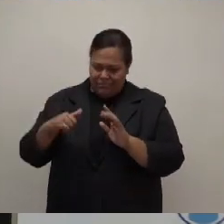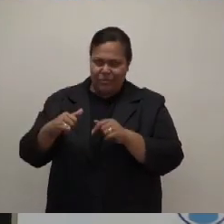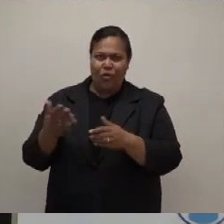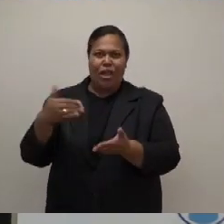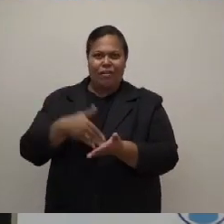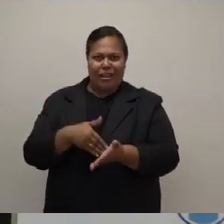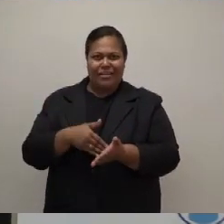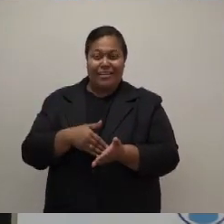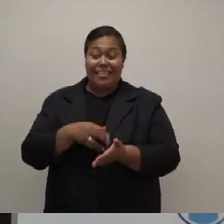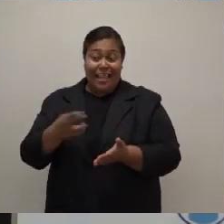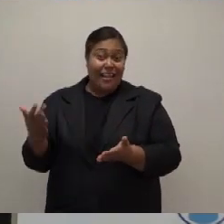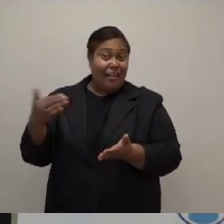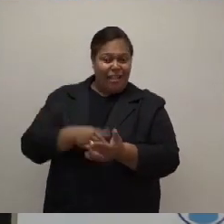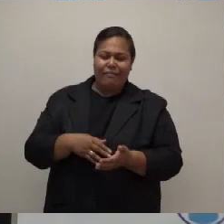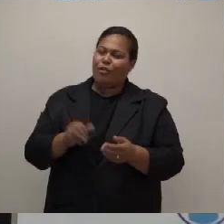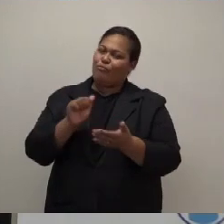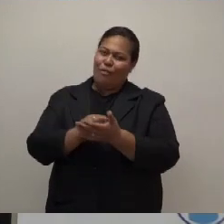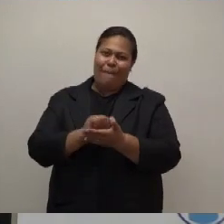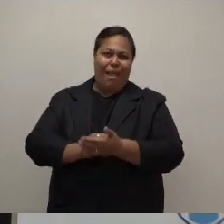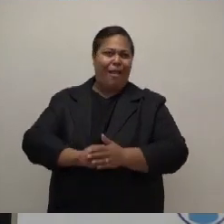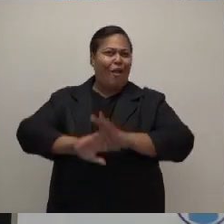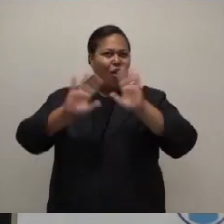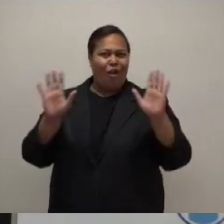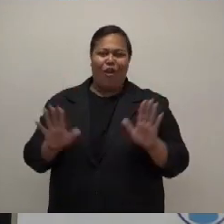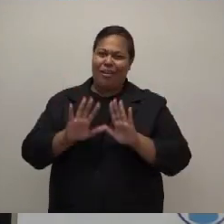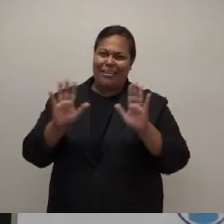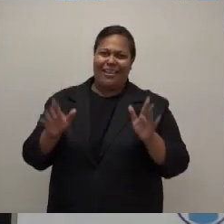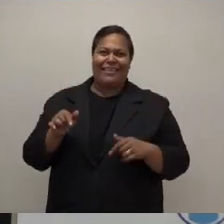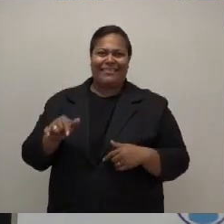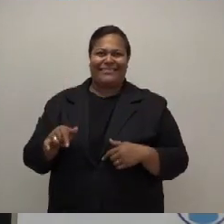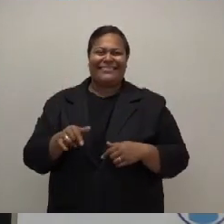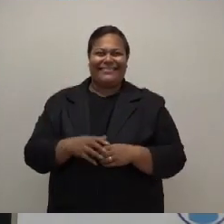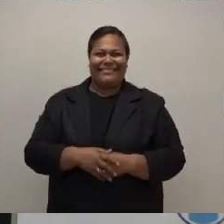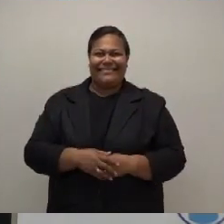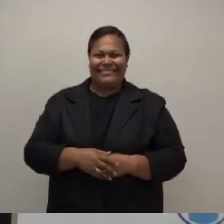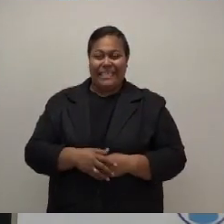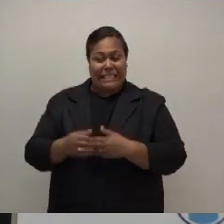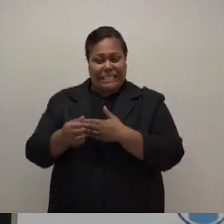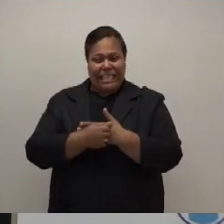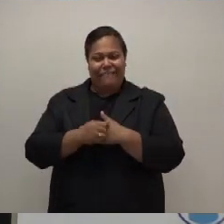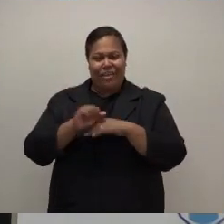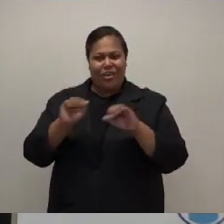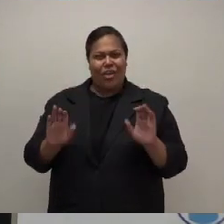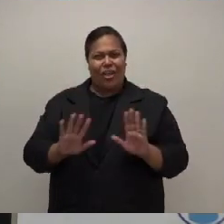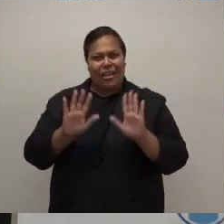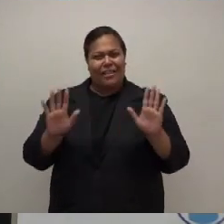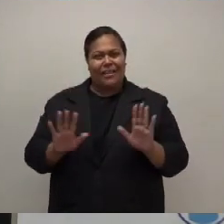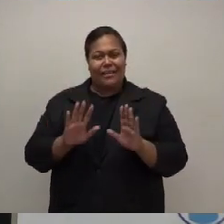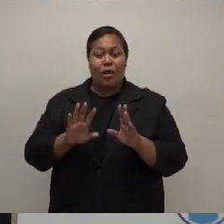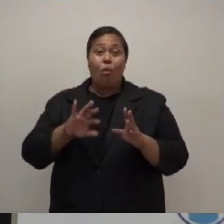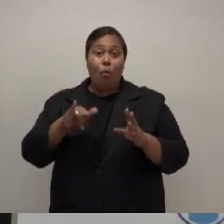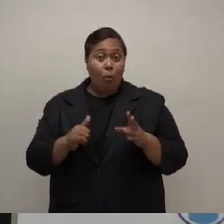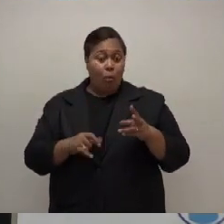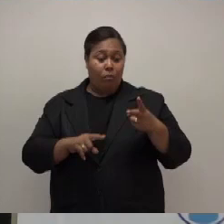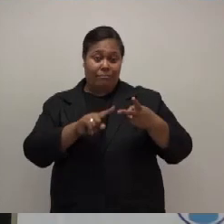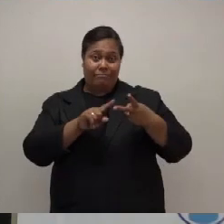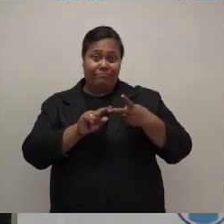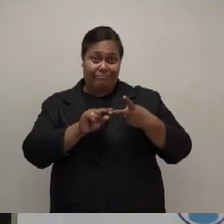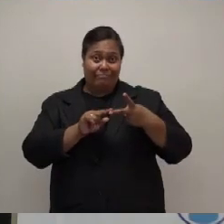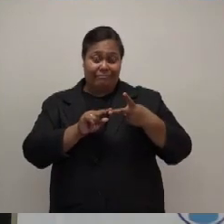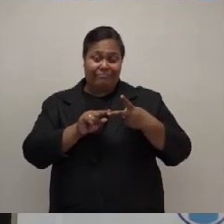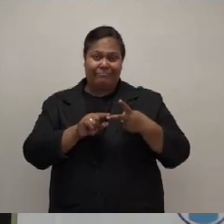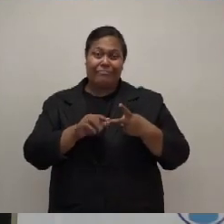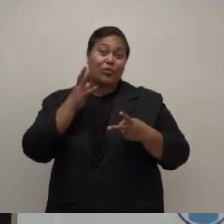their Bula bubble, holiday within confined VIP lanes. Or option 2,